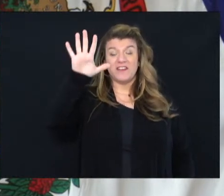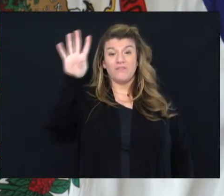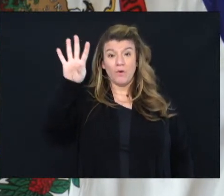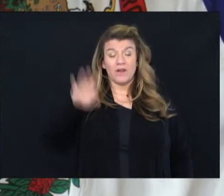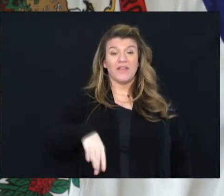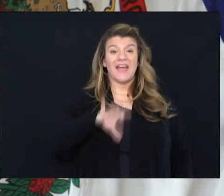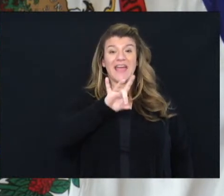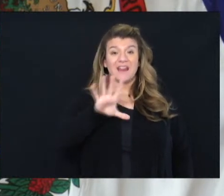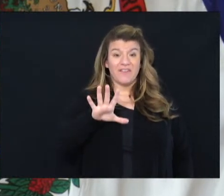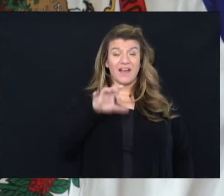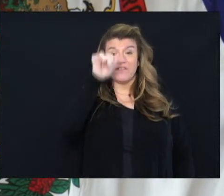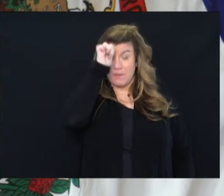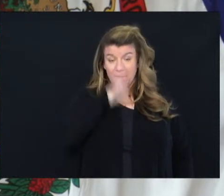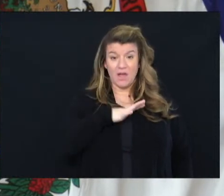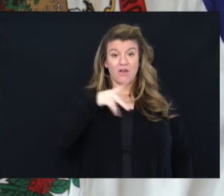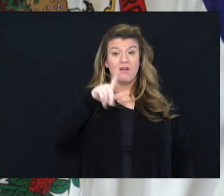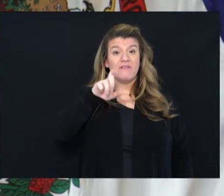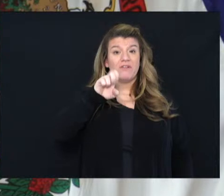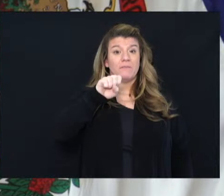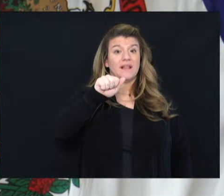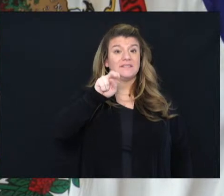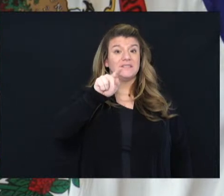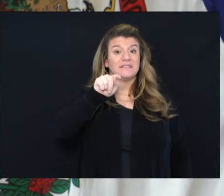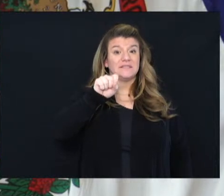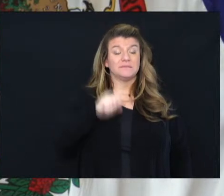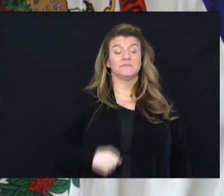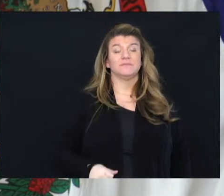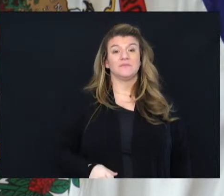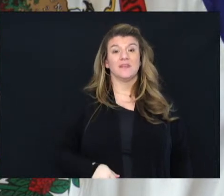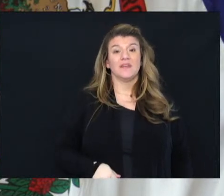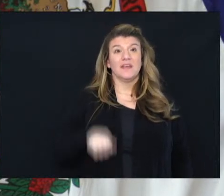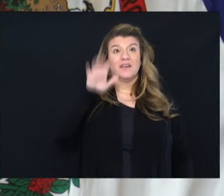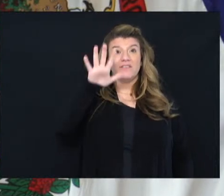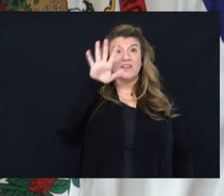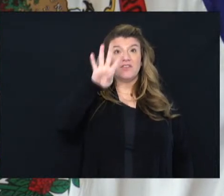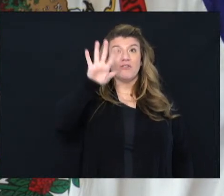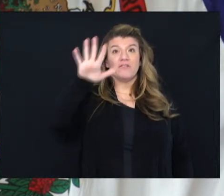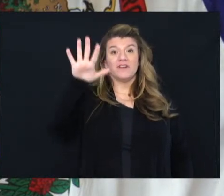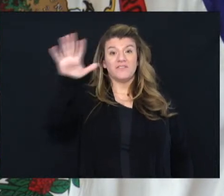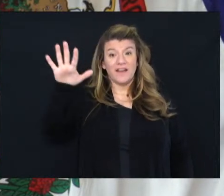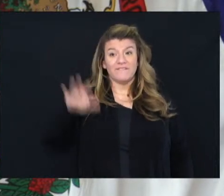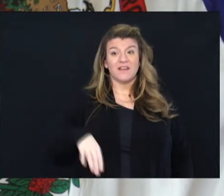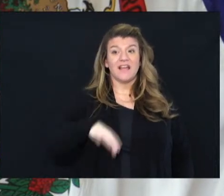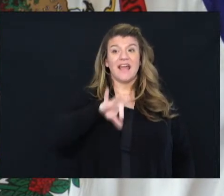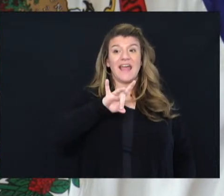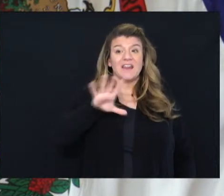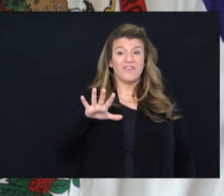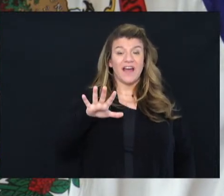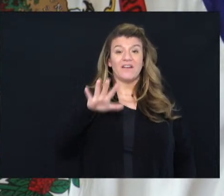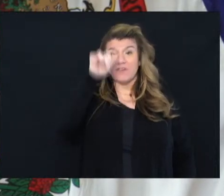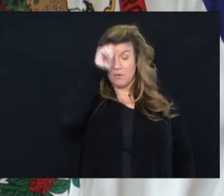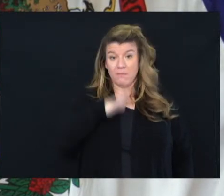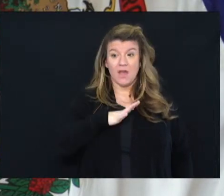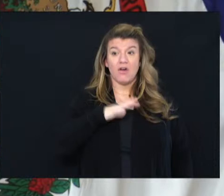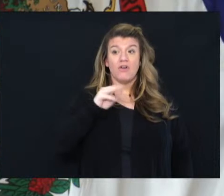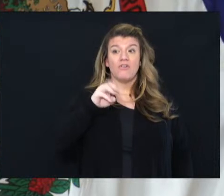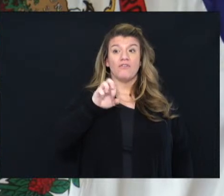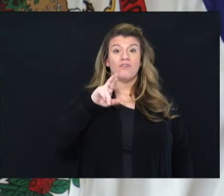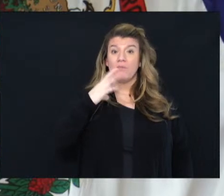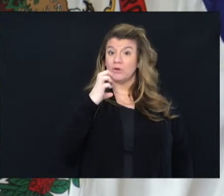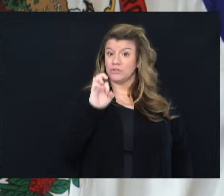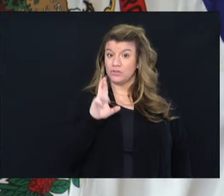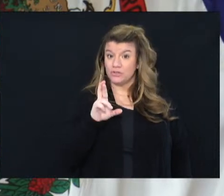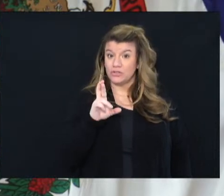is an 85-year-old male from Pleasants County. The 5,455th death is an 85-year-old male from Mercer